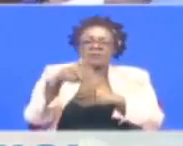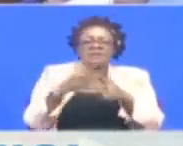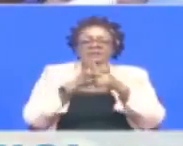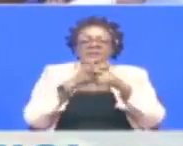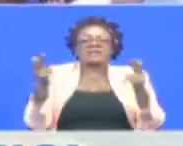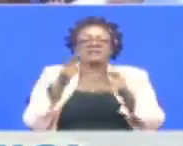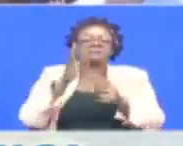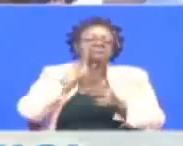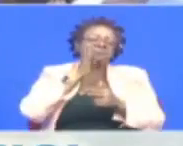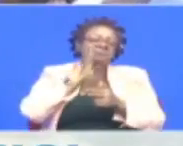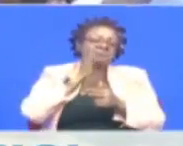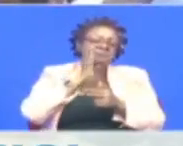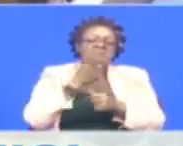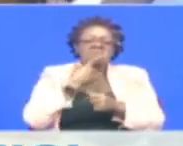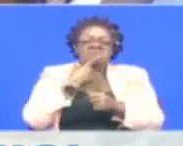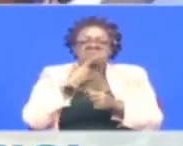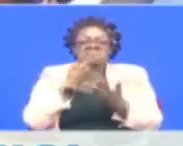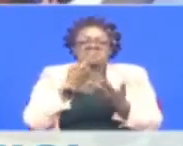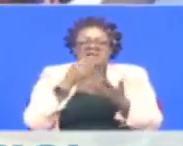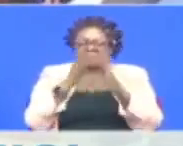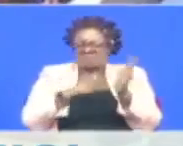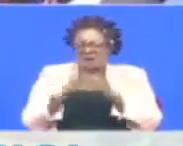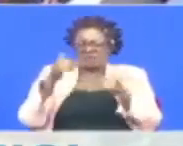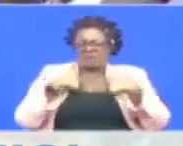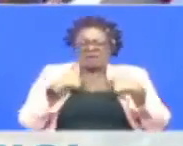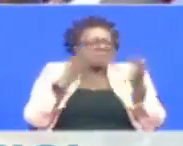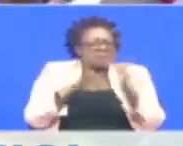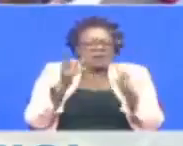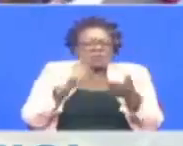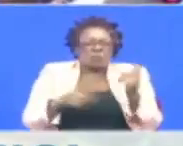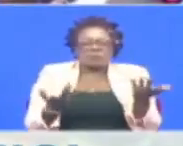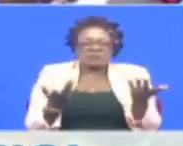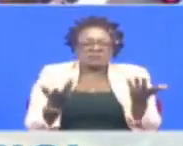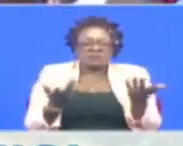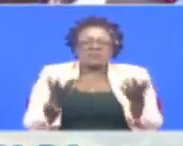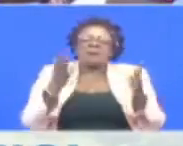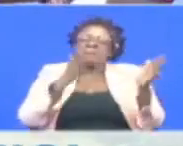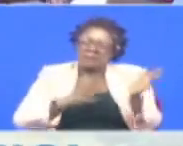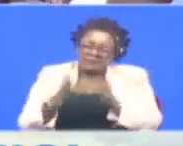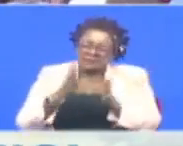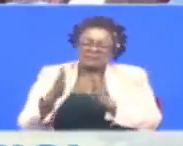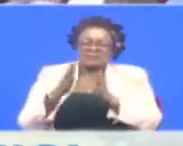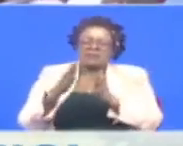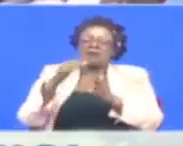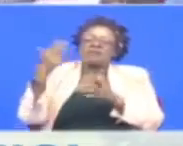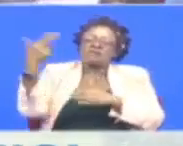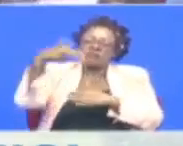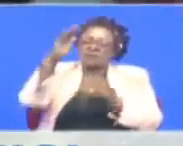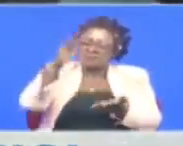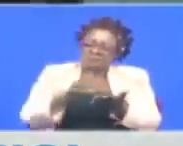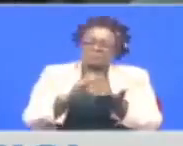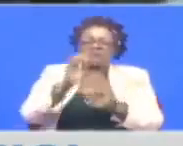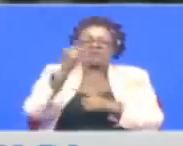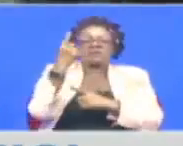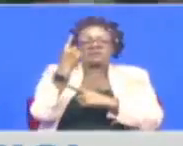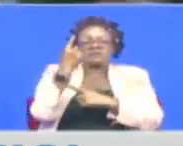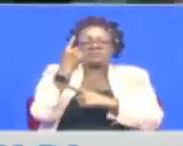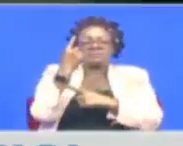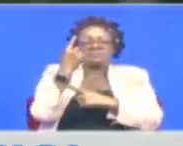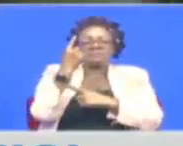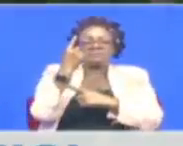fitina, ati wananipangia. Sasa mnanipangia nini? Pangieni mafuta kwanza iteremuke chini. The